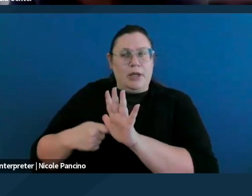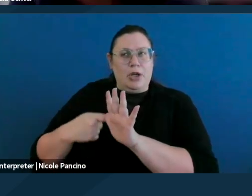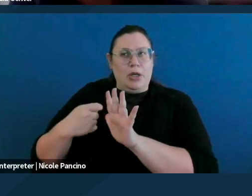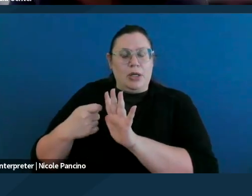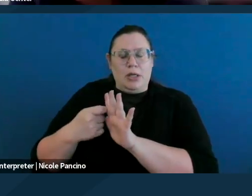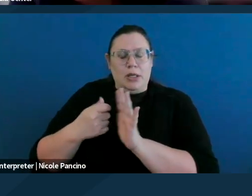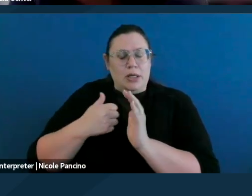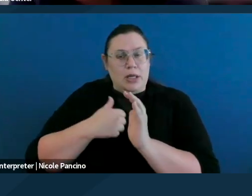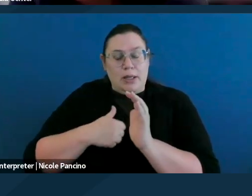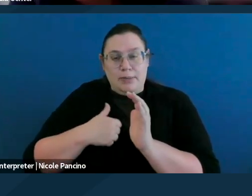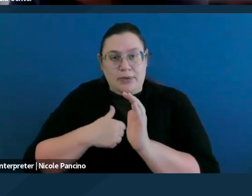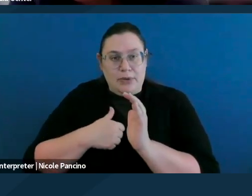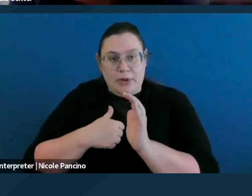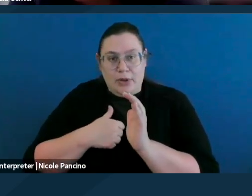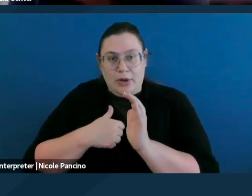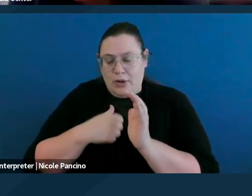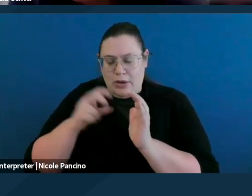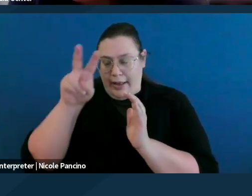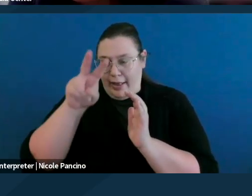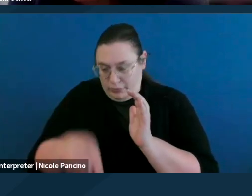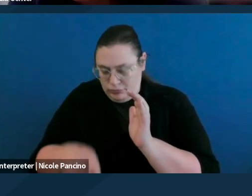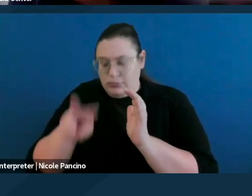Sorry, I just lost my place.